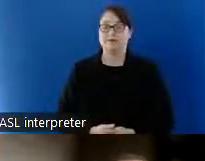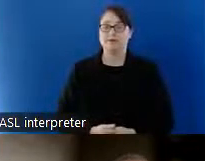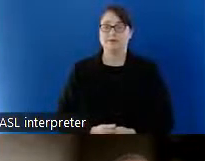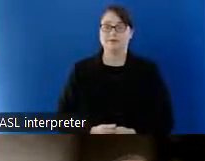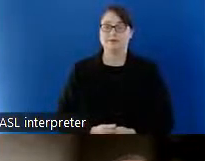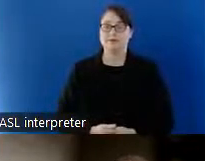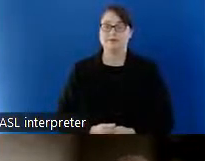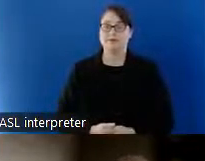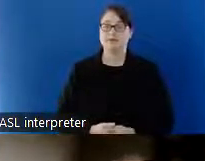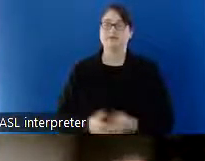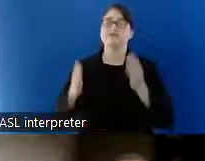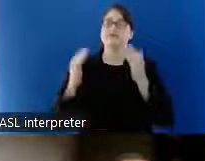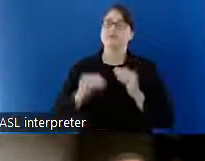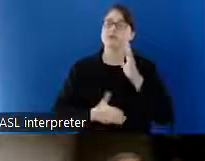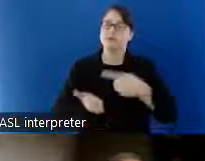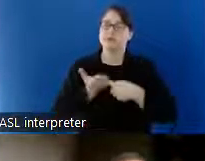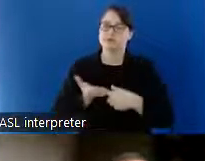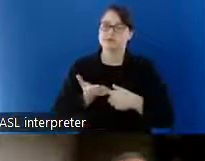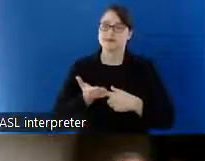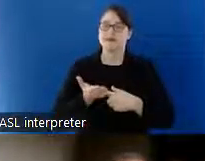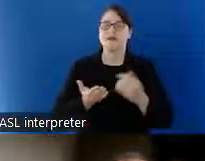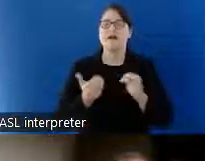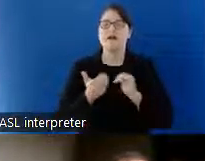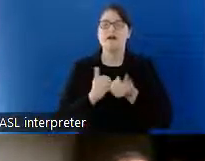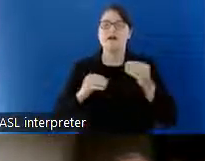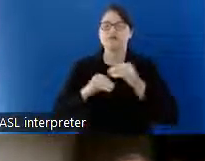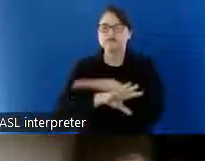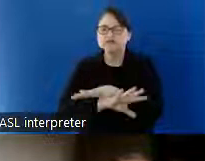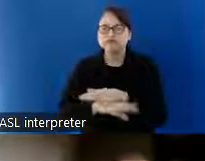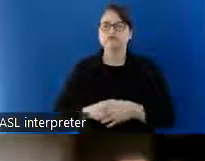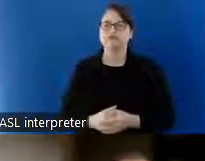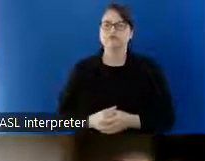Next, I'll talk about the transmission of the monkeypox virus.